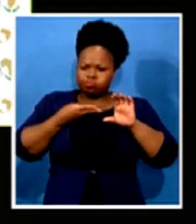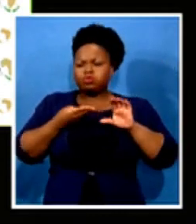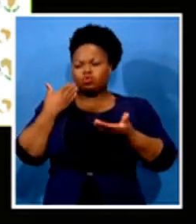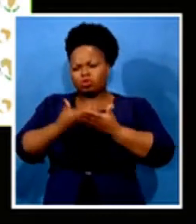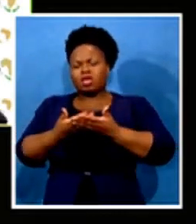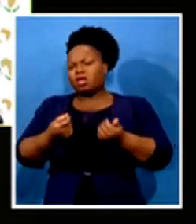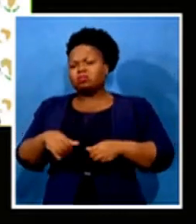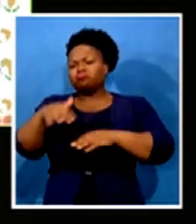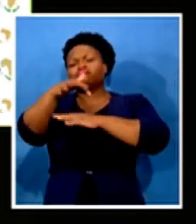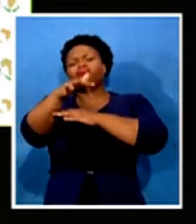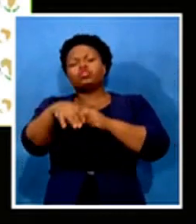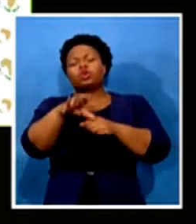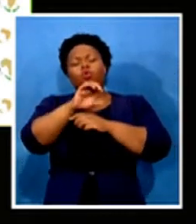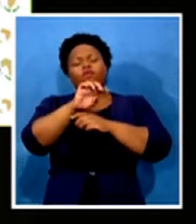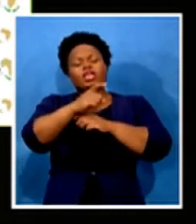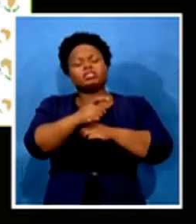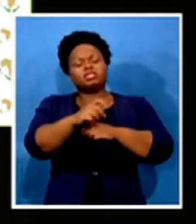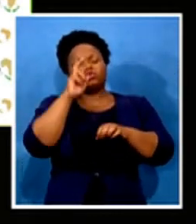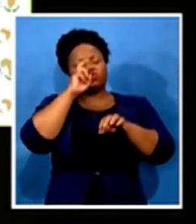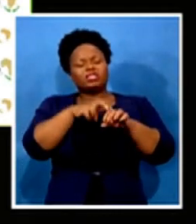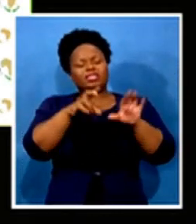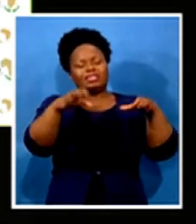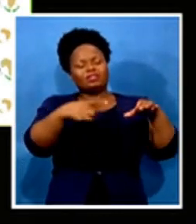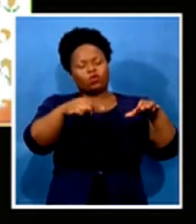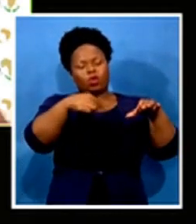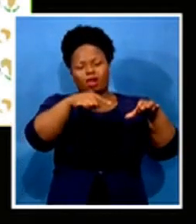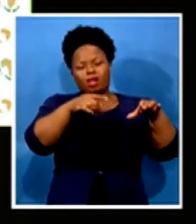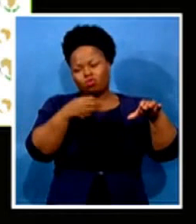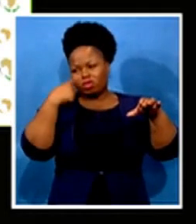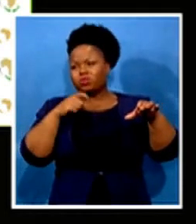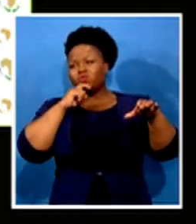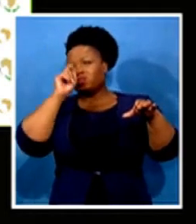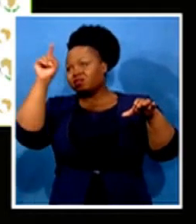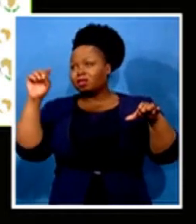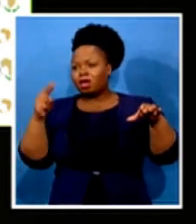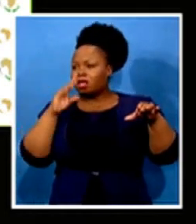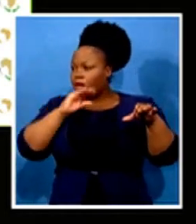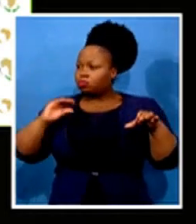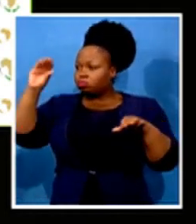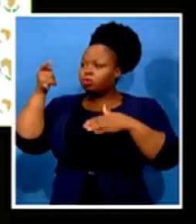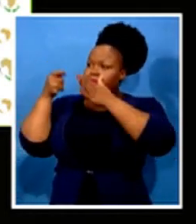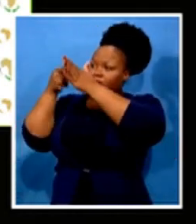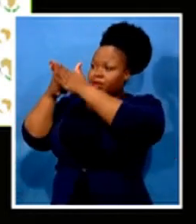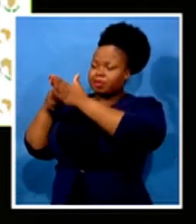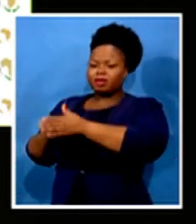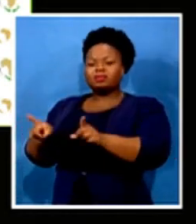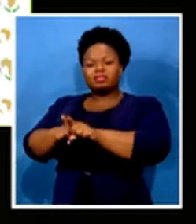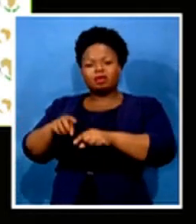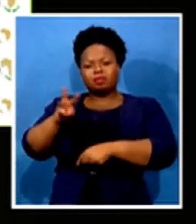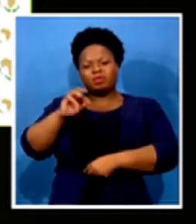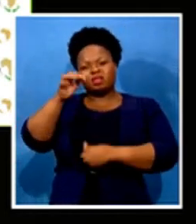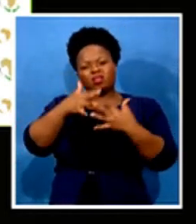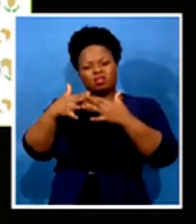and outside of those vaccines that have been pre-secured by the Western countries. I think that is one.